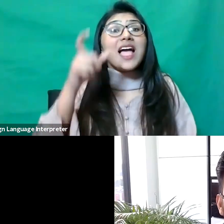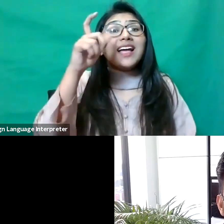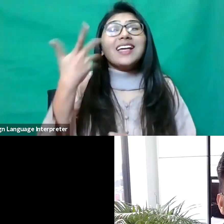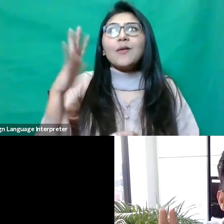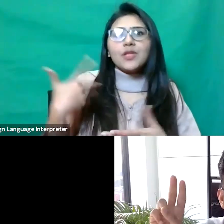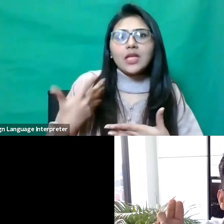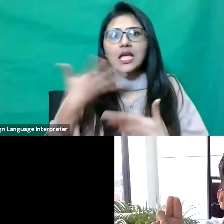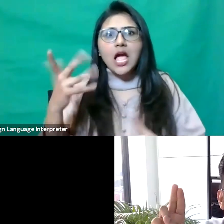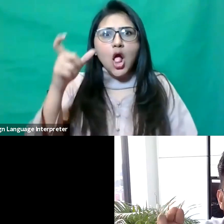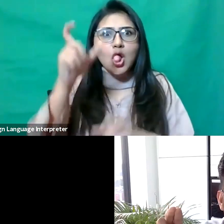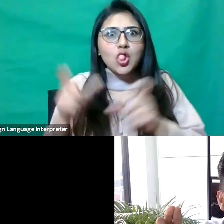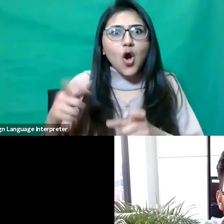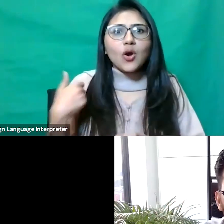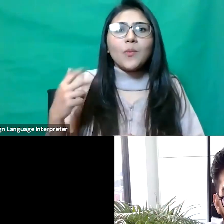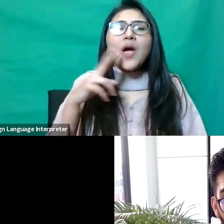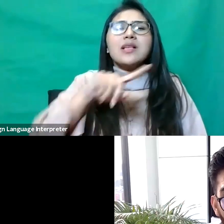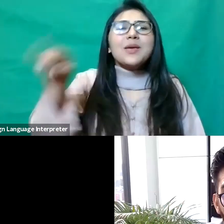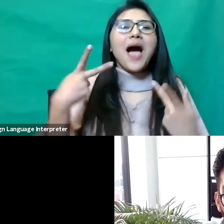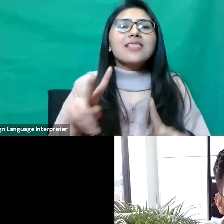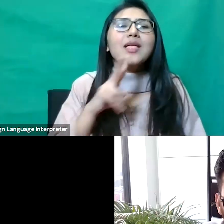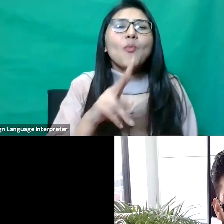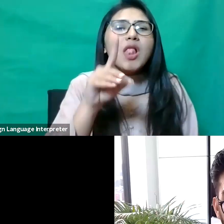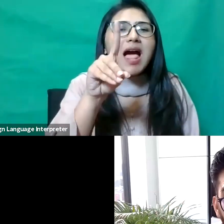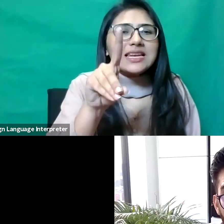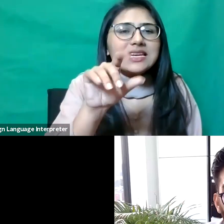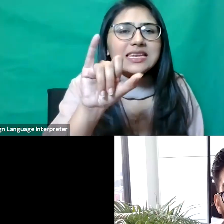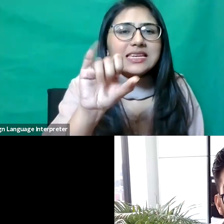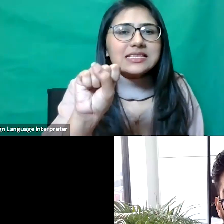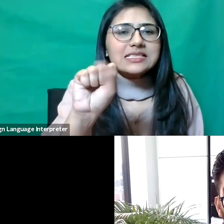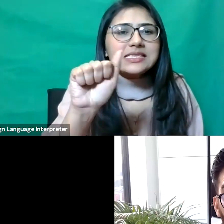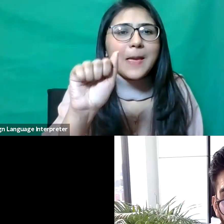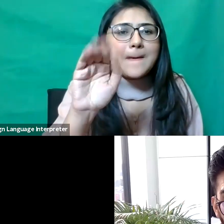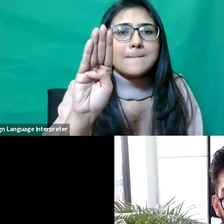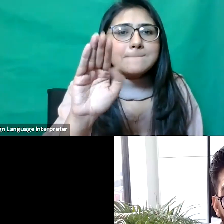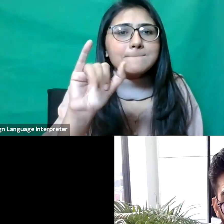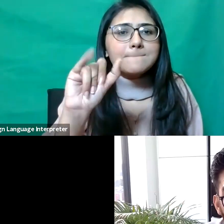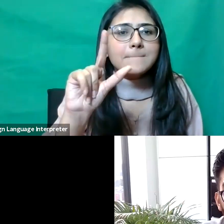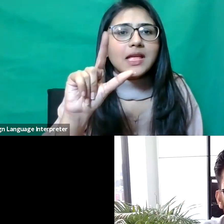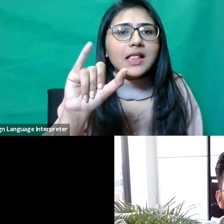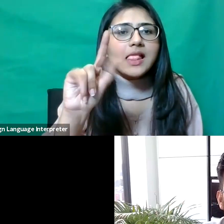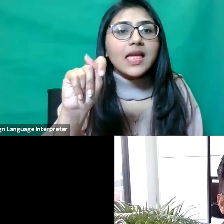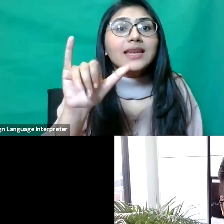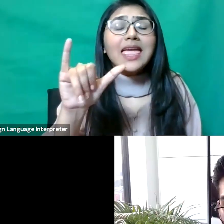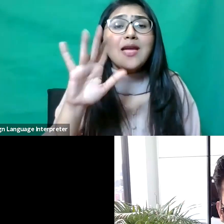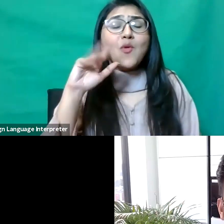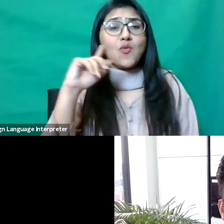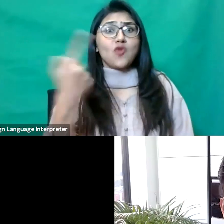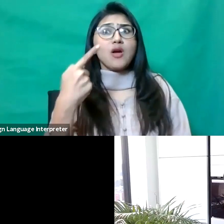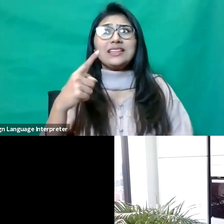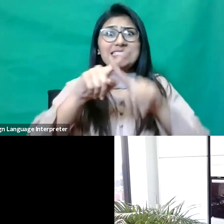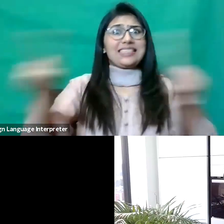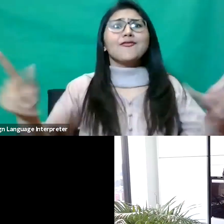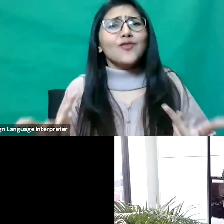the disability, with the word disability. I mean, disability doesn't make you different. I mean, we're all